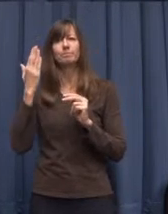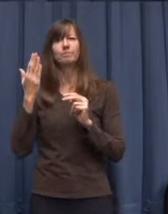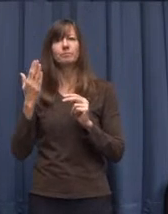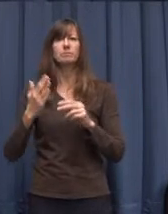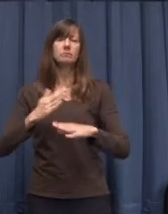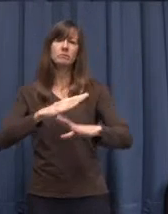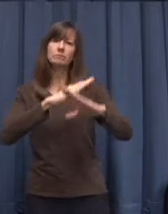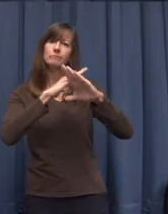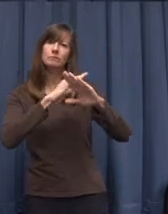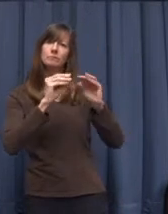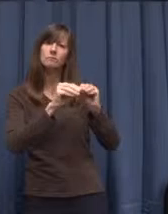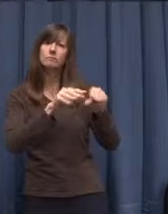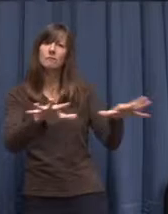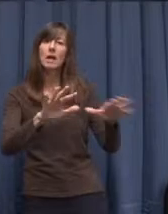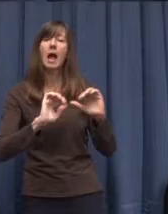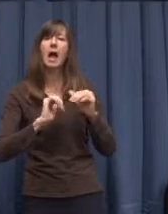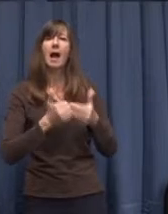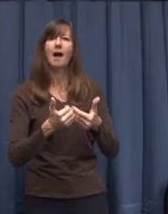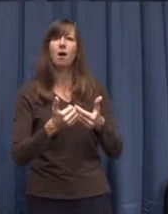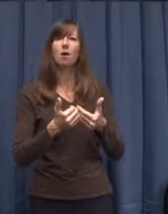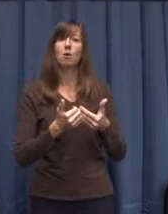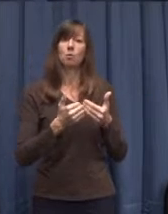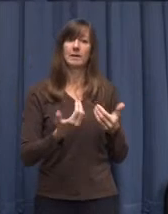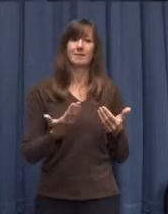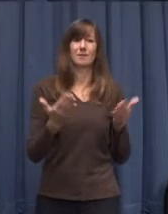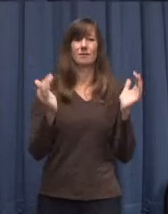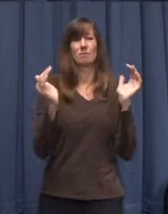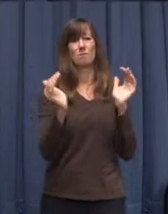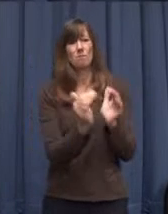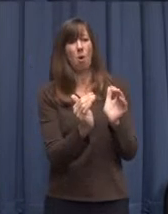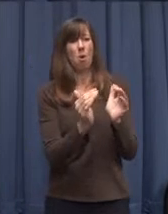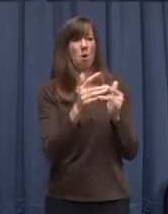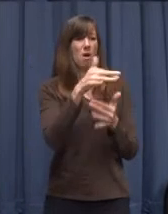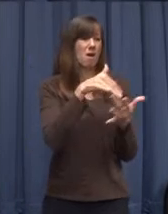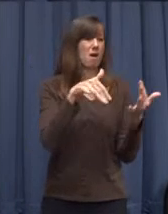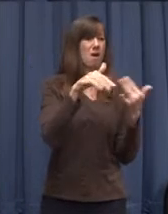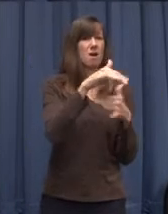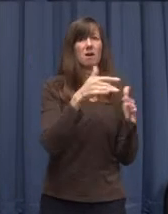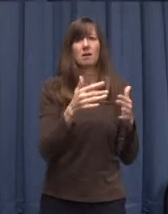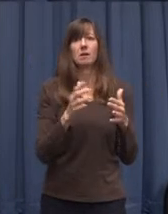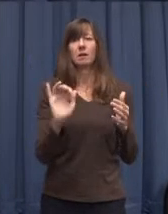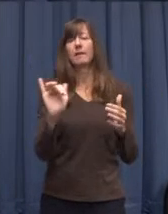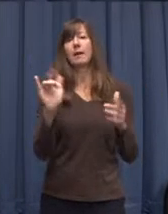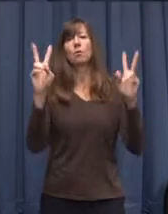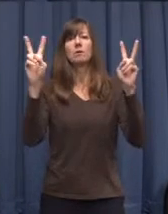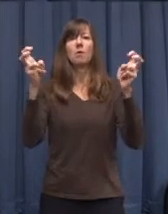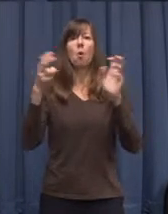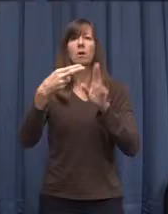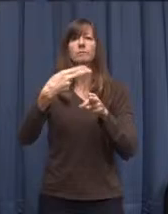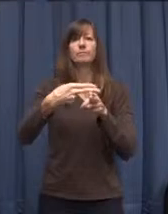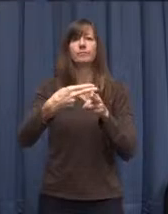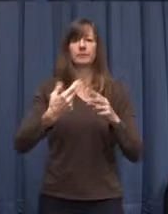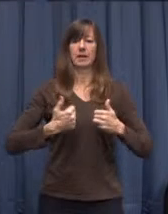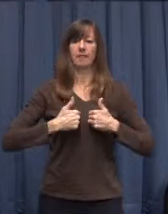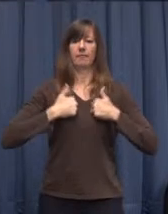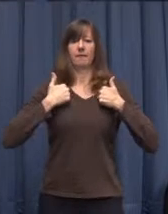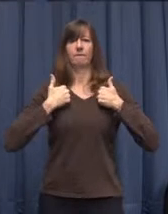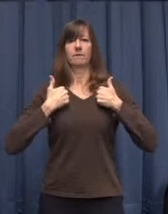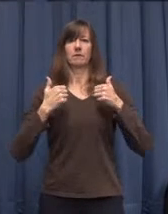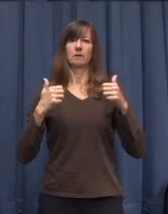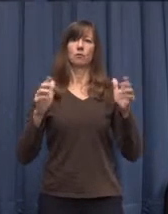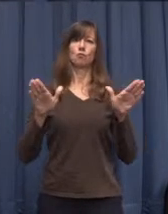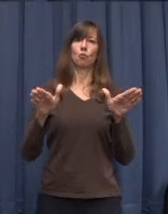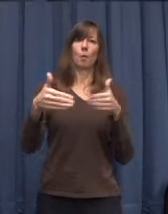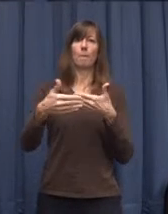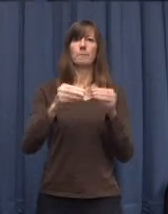what's happening, but that really is what's happening. Small gatherings, either for parties or just getting together with friends that I know we